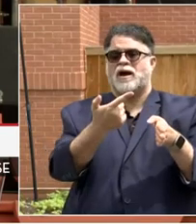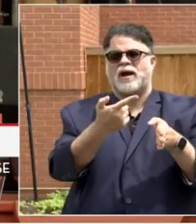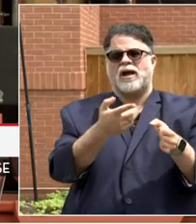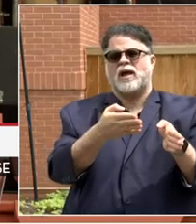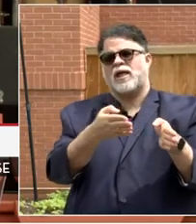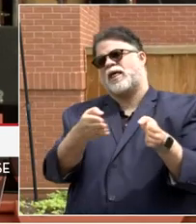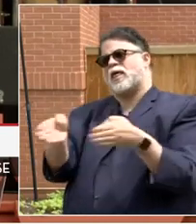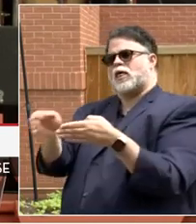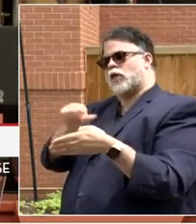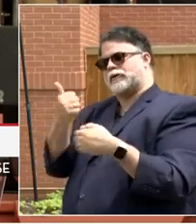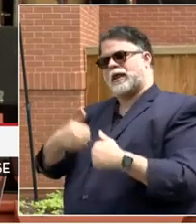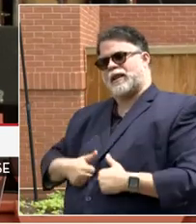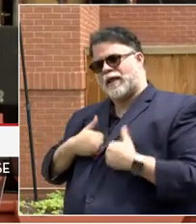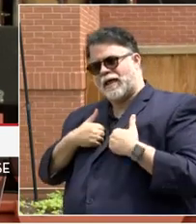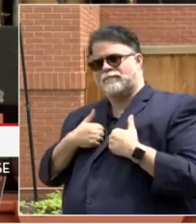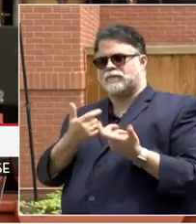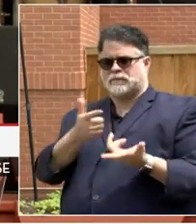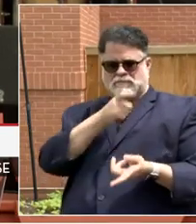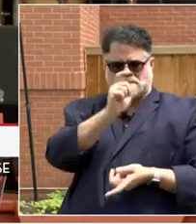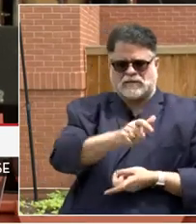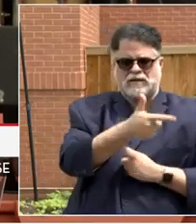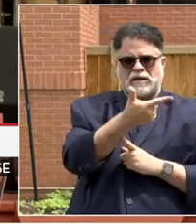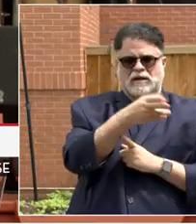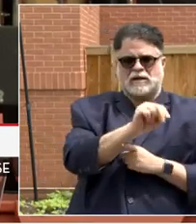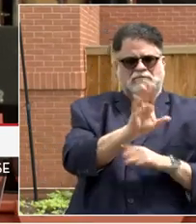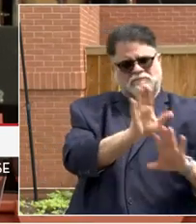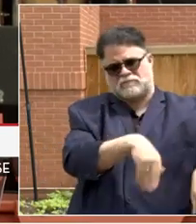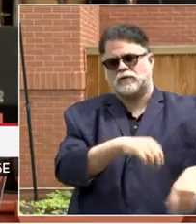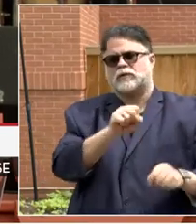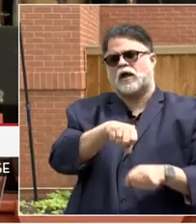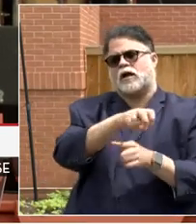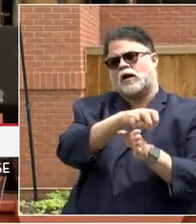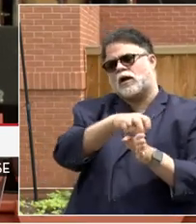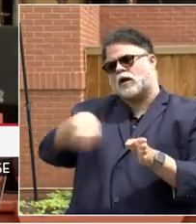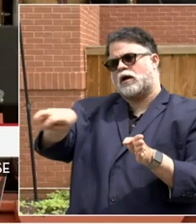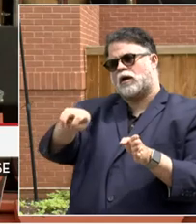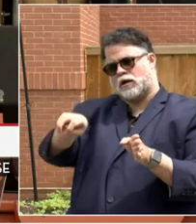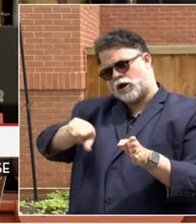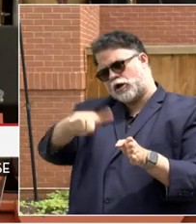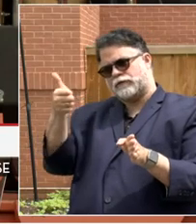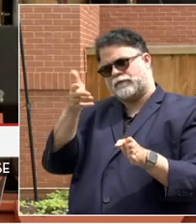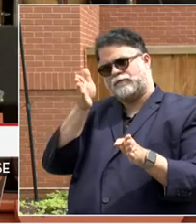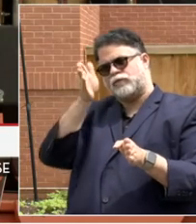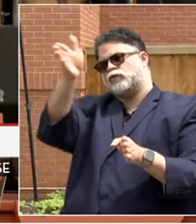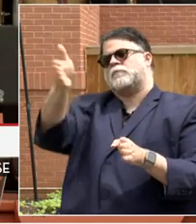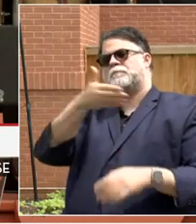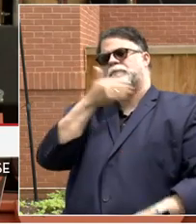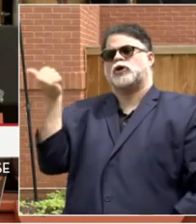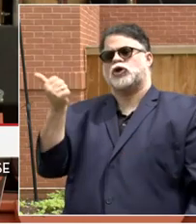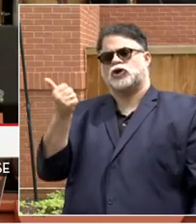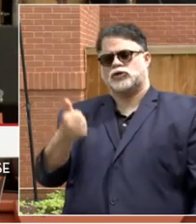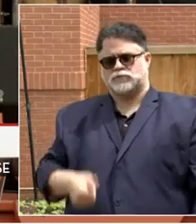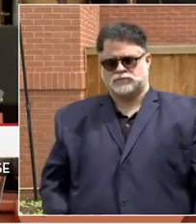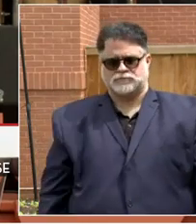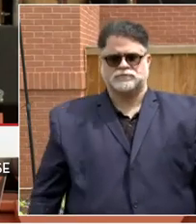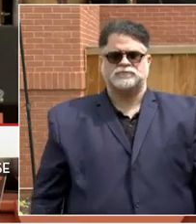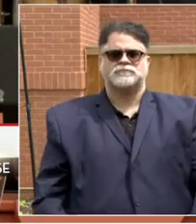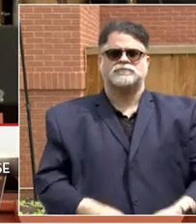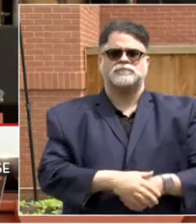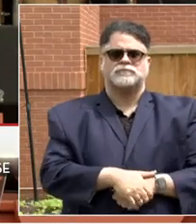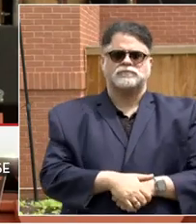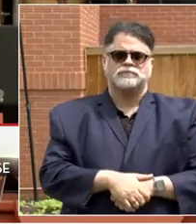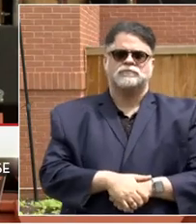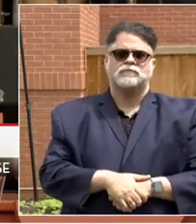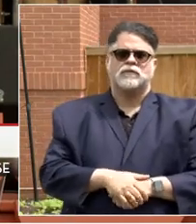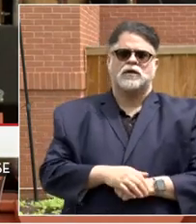won't use a gun and are hopeful about what their tomorrows are. We've also heard loud and